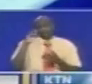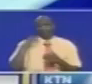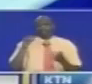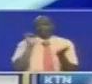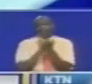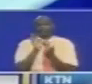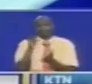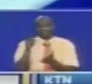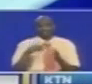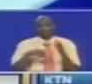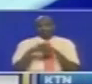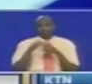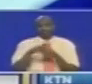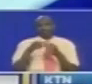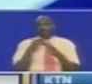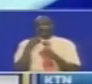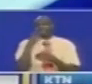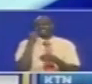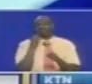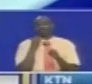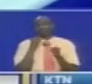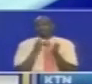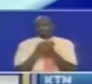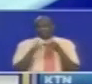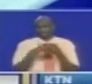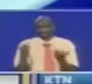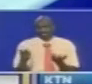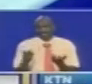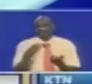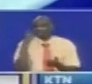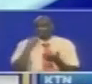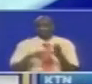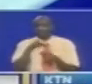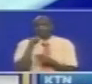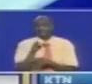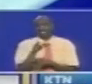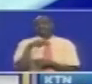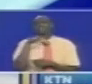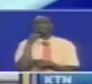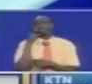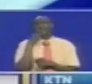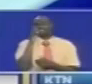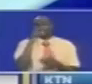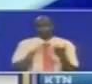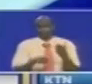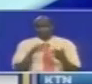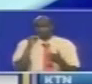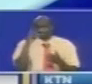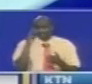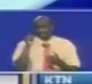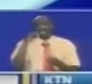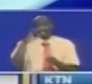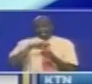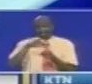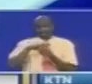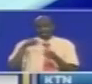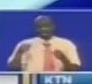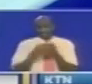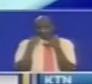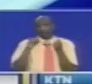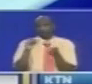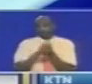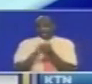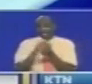commission formed before 2017. What would you say to that? And what is your reaction to the ODM election that was held last